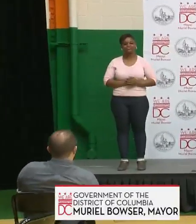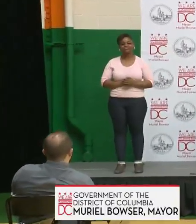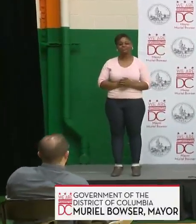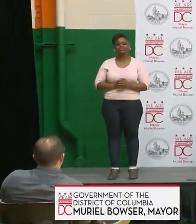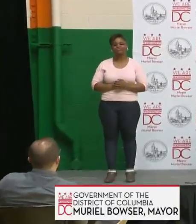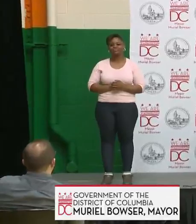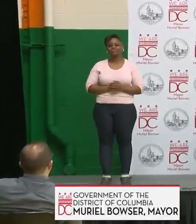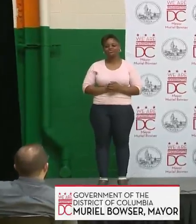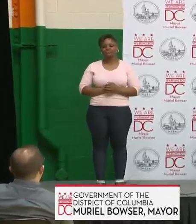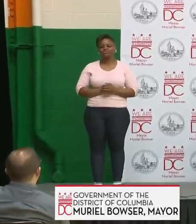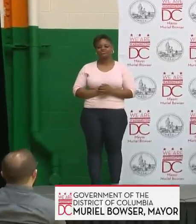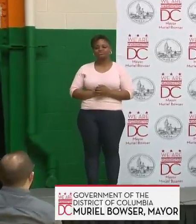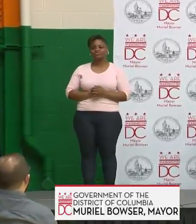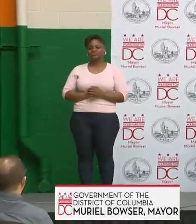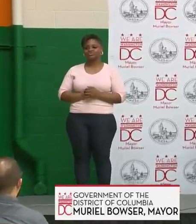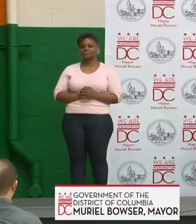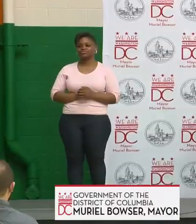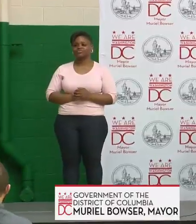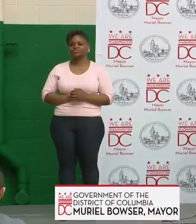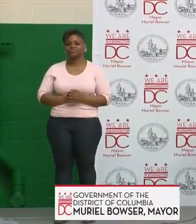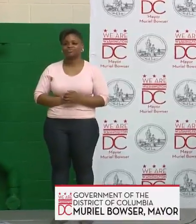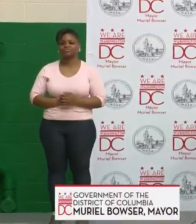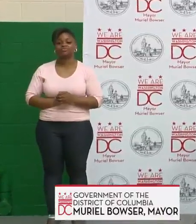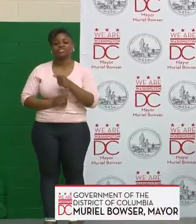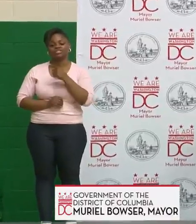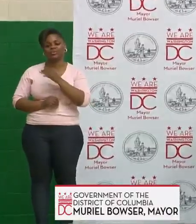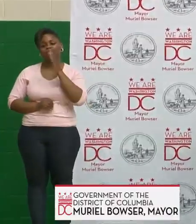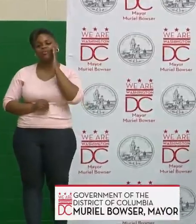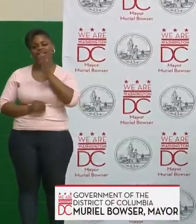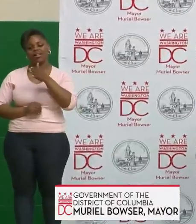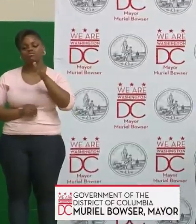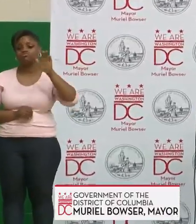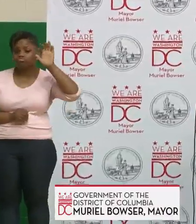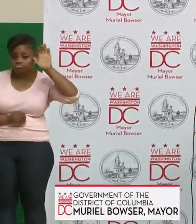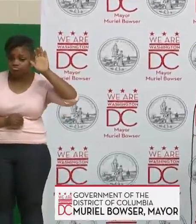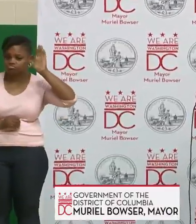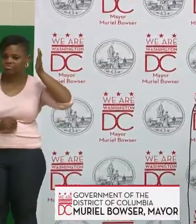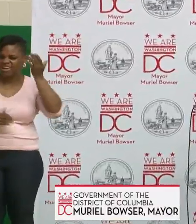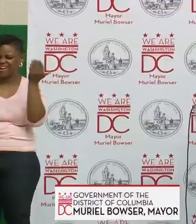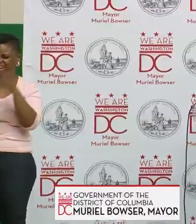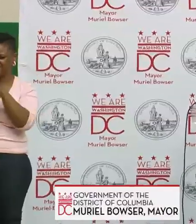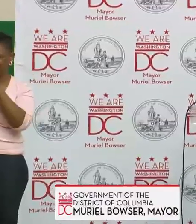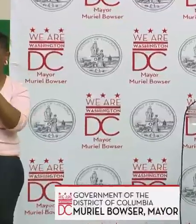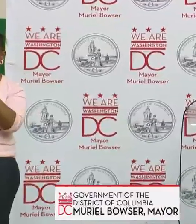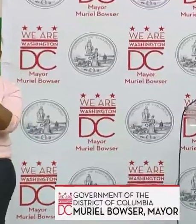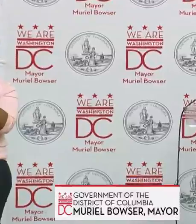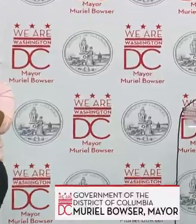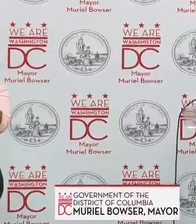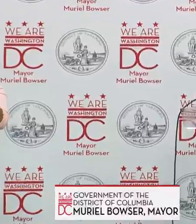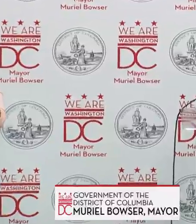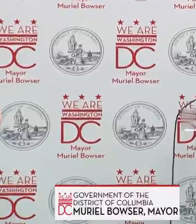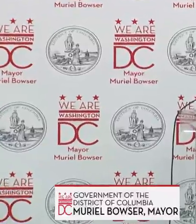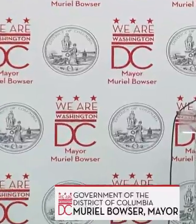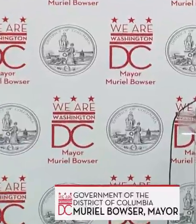We'll be hearing from the mayor one more time when we close out this evening. But before we go on to our next portion, I do want to acknowledge our Ward